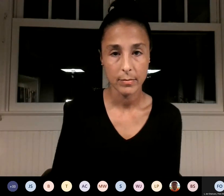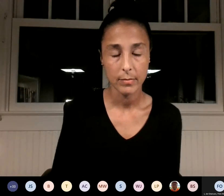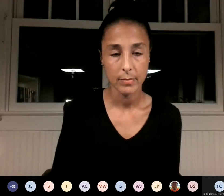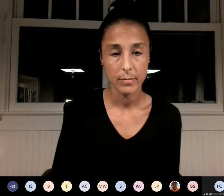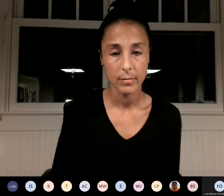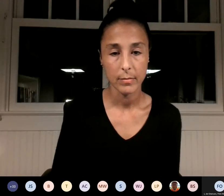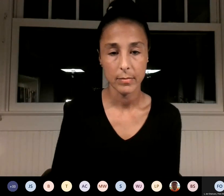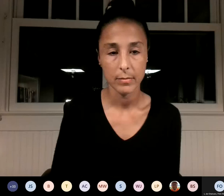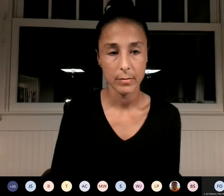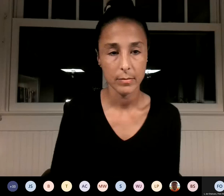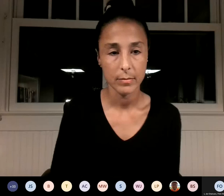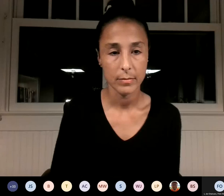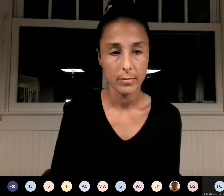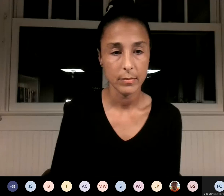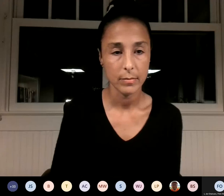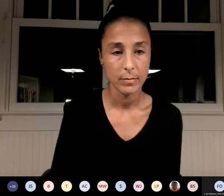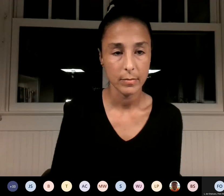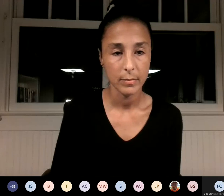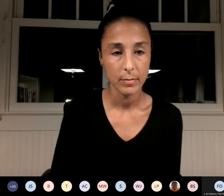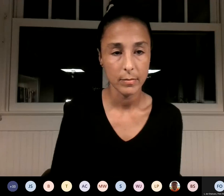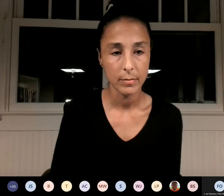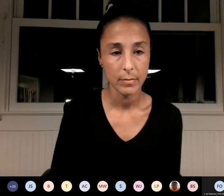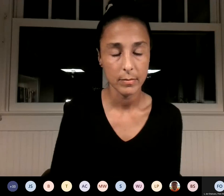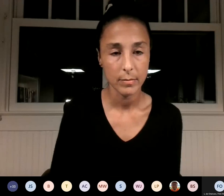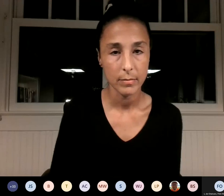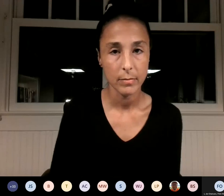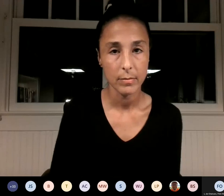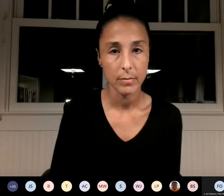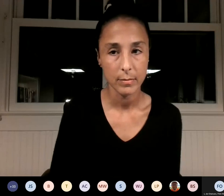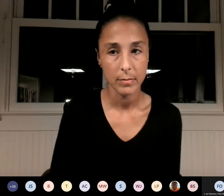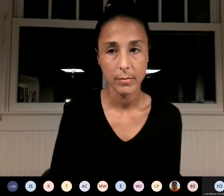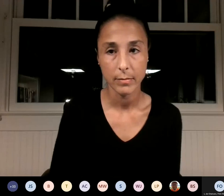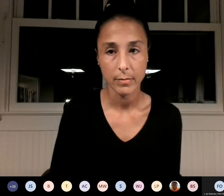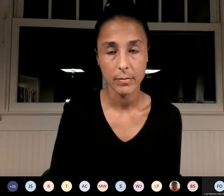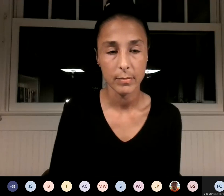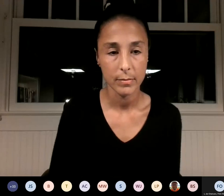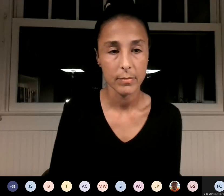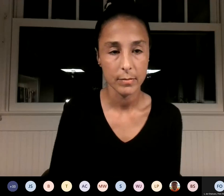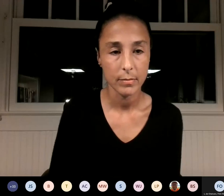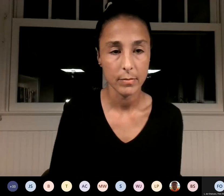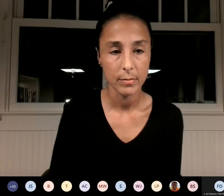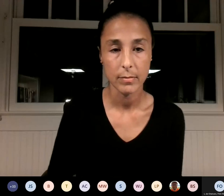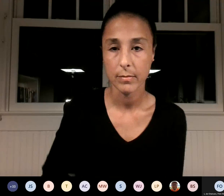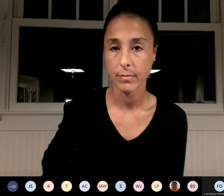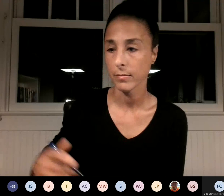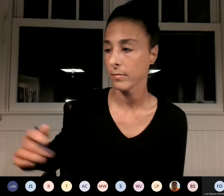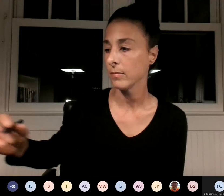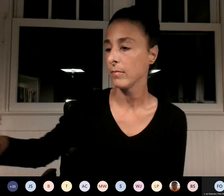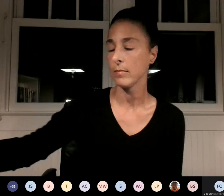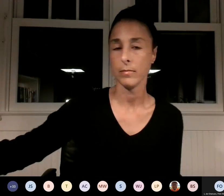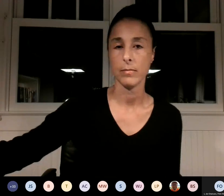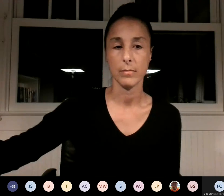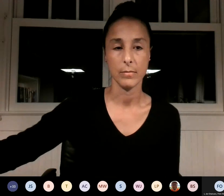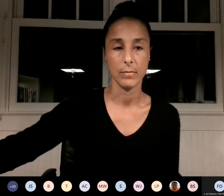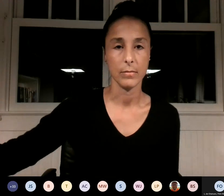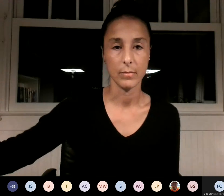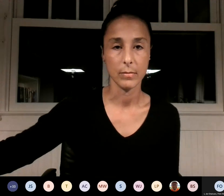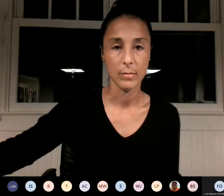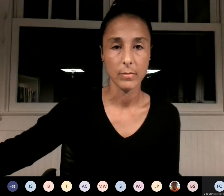If not, we are also seeing that some comments have been made. So some written comments have been